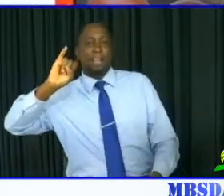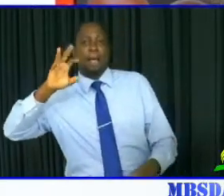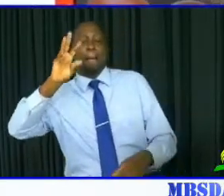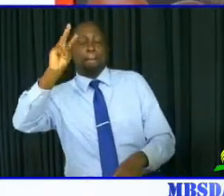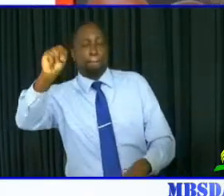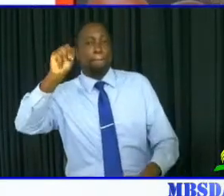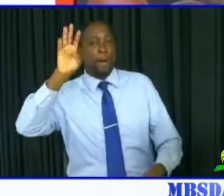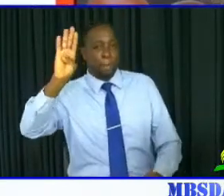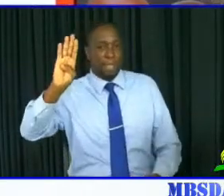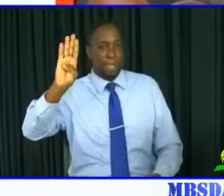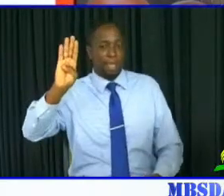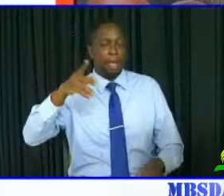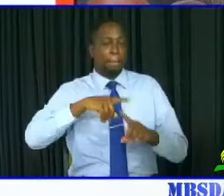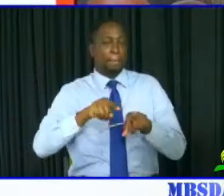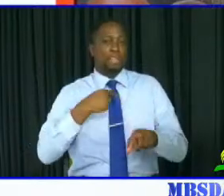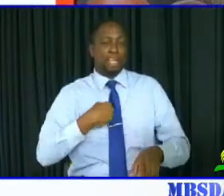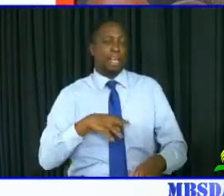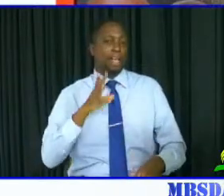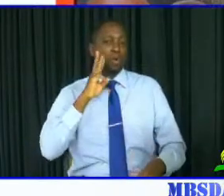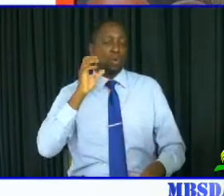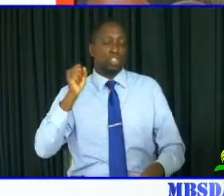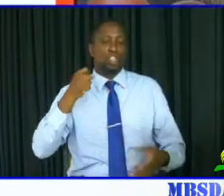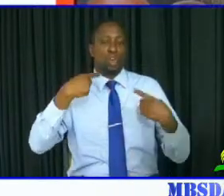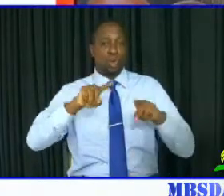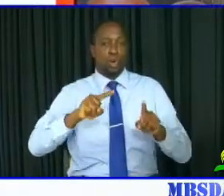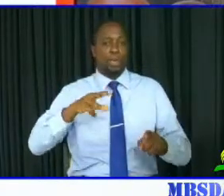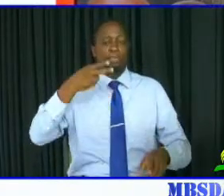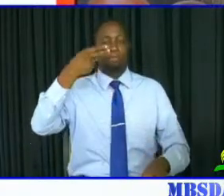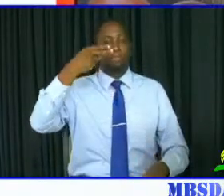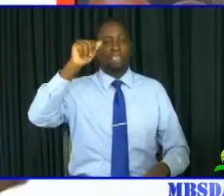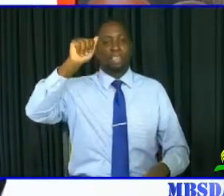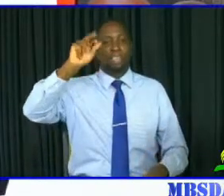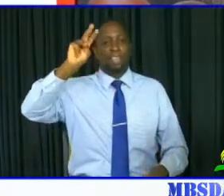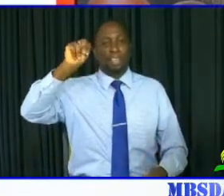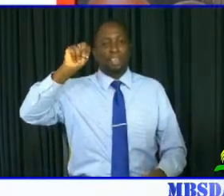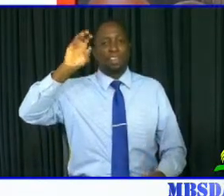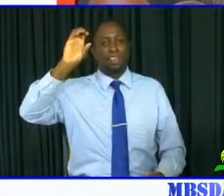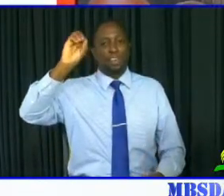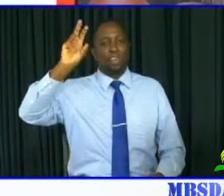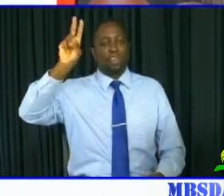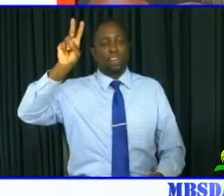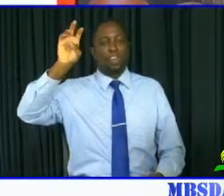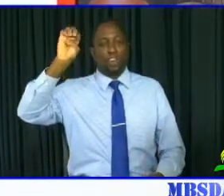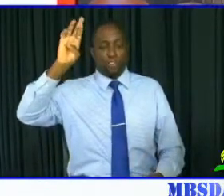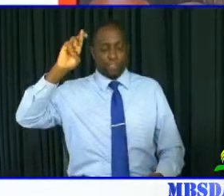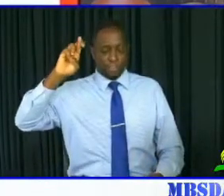8 o'clock. I went to Burger King and got me a good BK big fish.